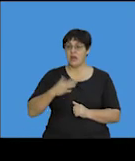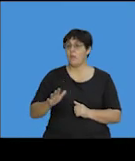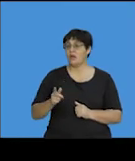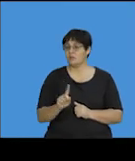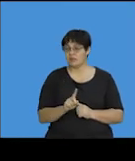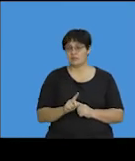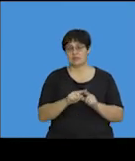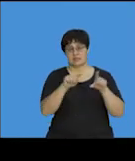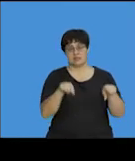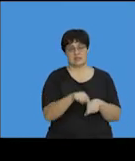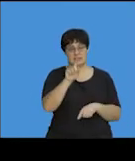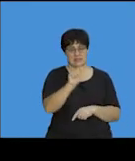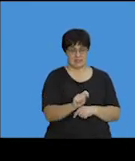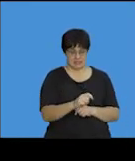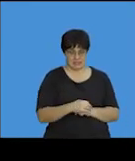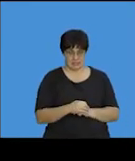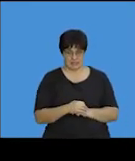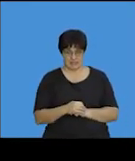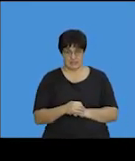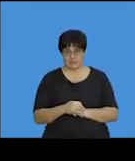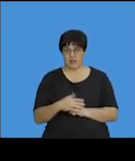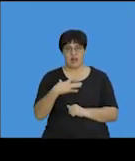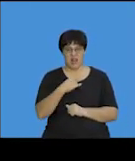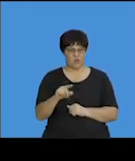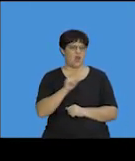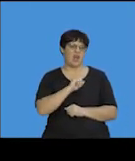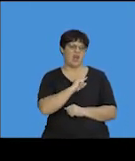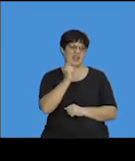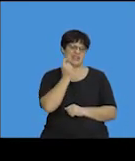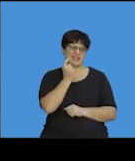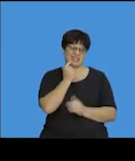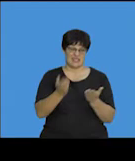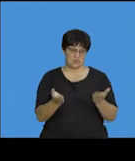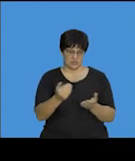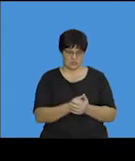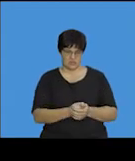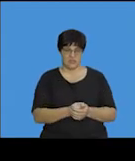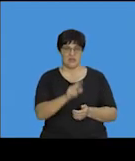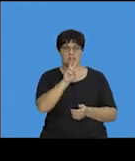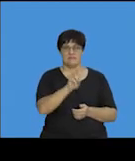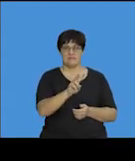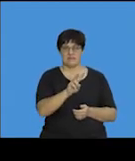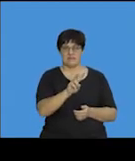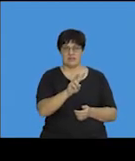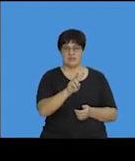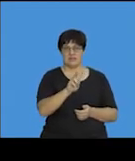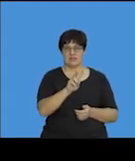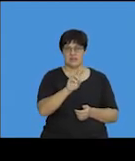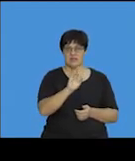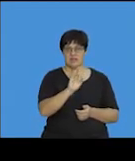And I'm looking for delta T. We like this because it's a nice, easy equation. So